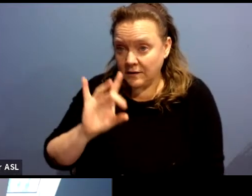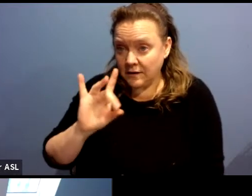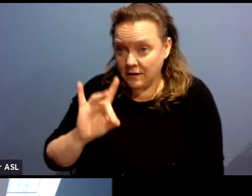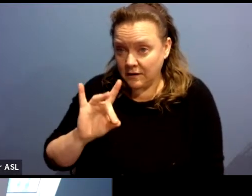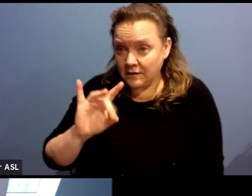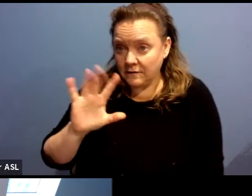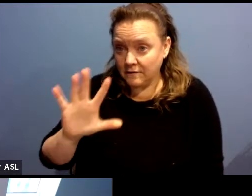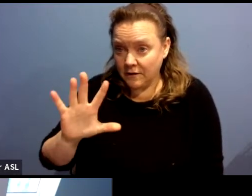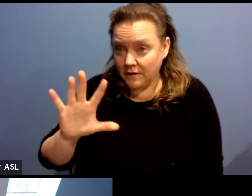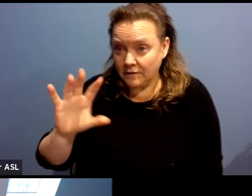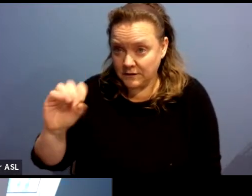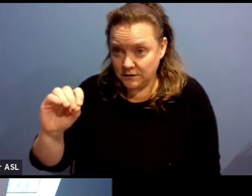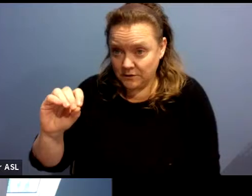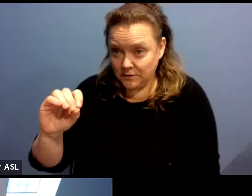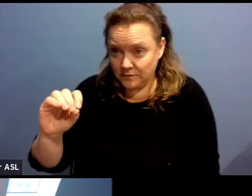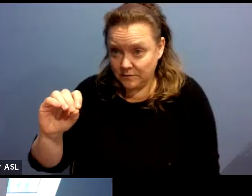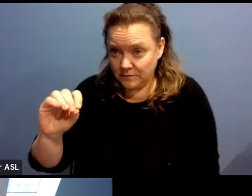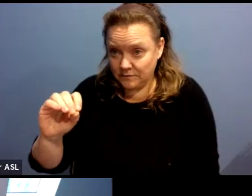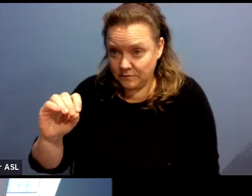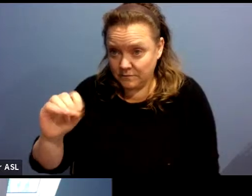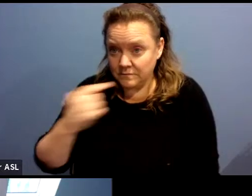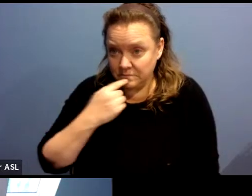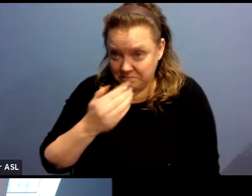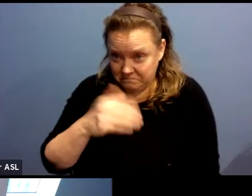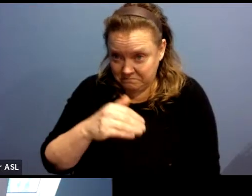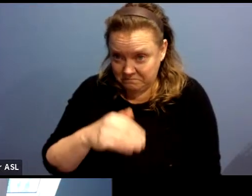512-580-8850. Again,